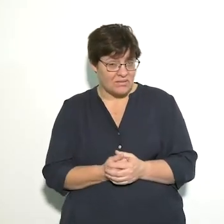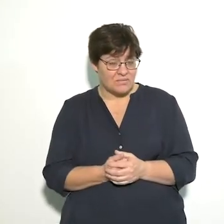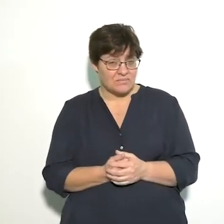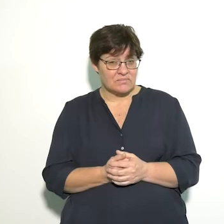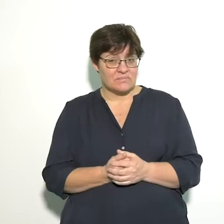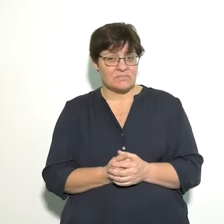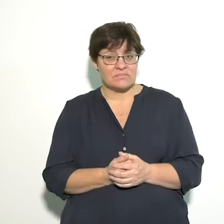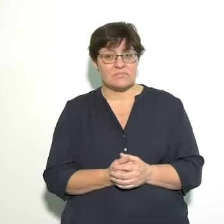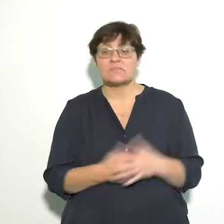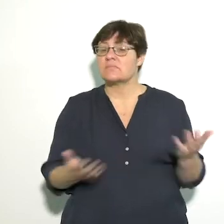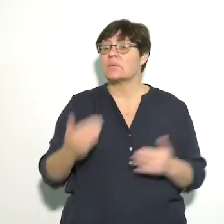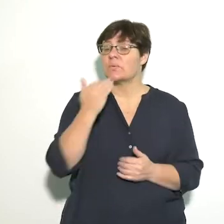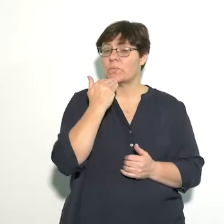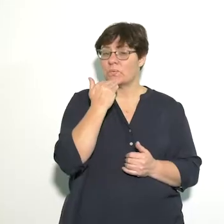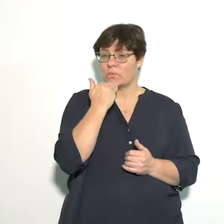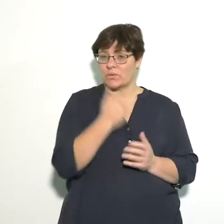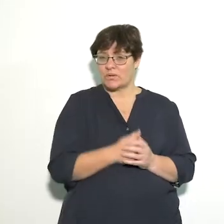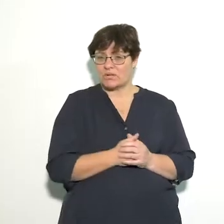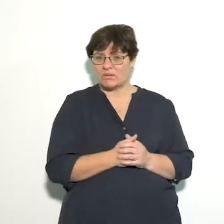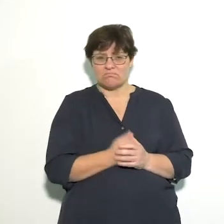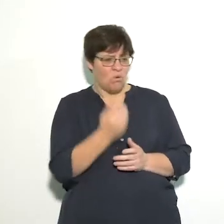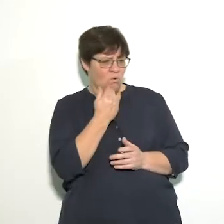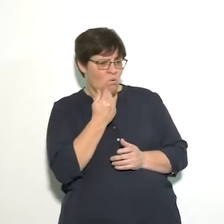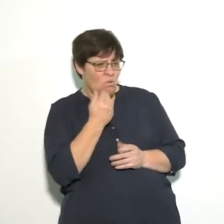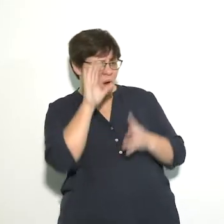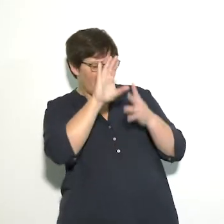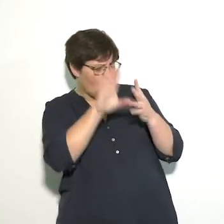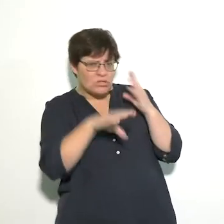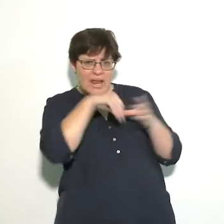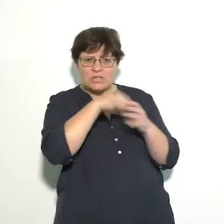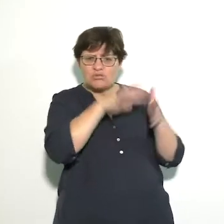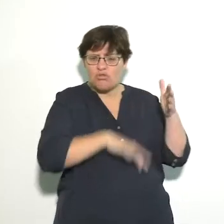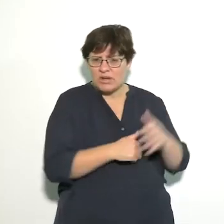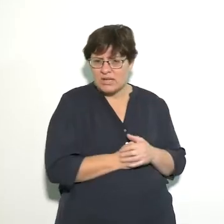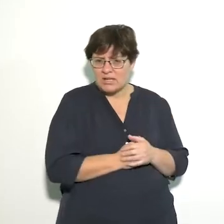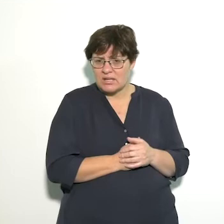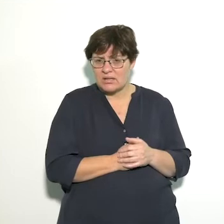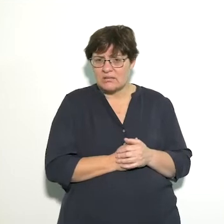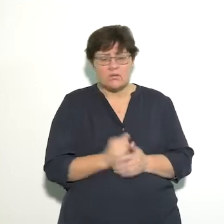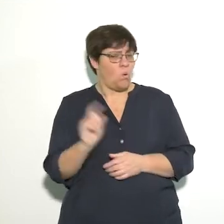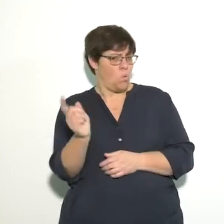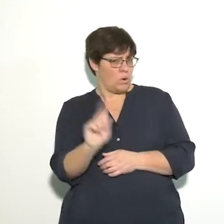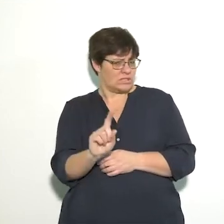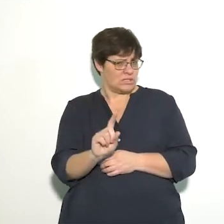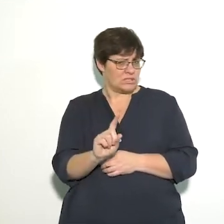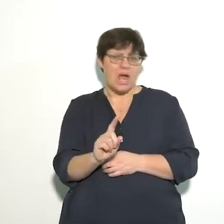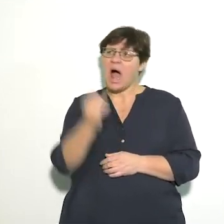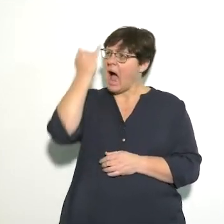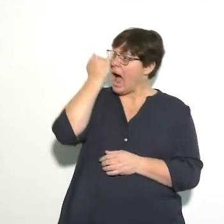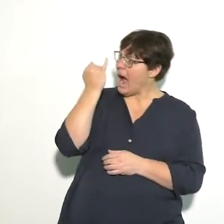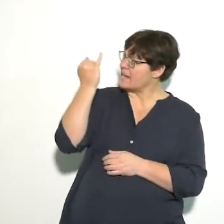And then I've got who? Who are the main characters in my story? What again? What is the